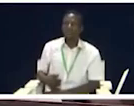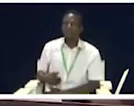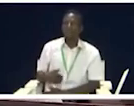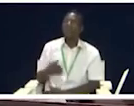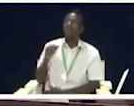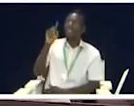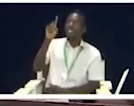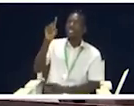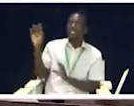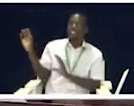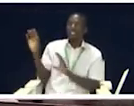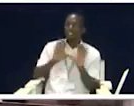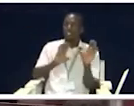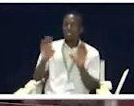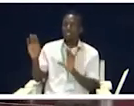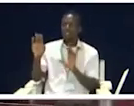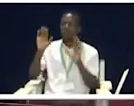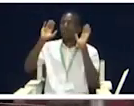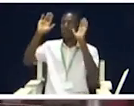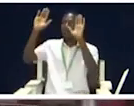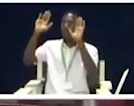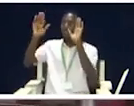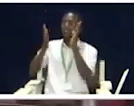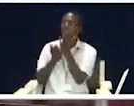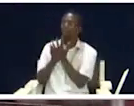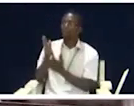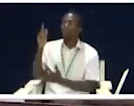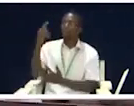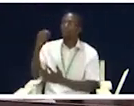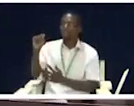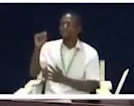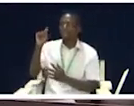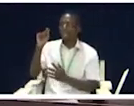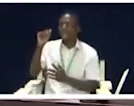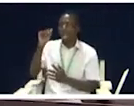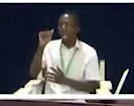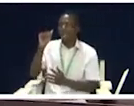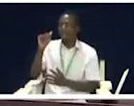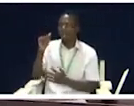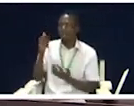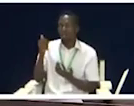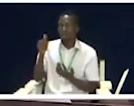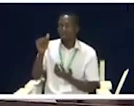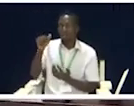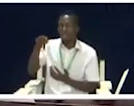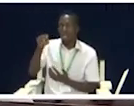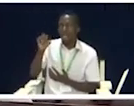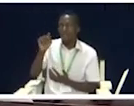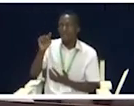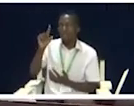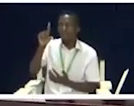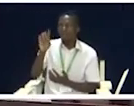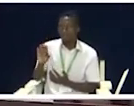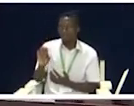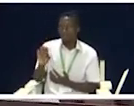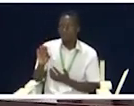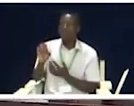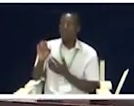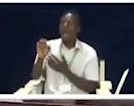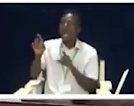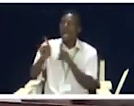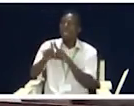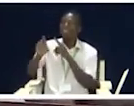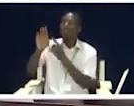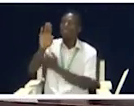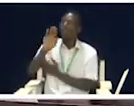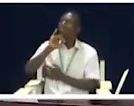wonders through the apostles. But something interesting was happening in the Bible. As God was working